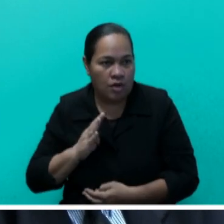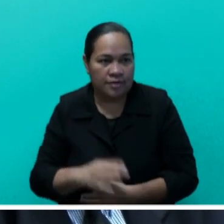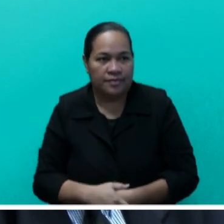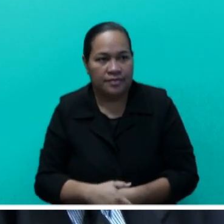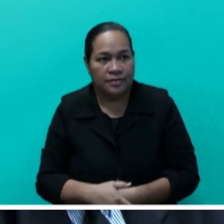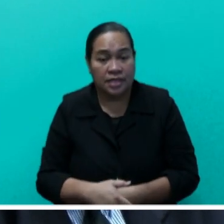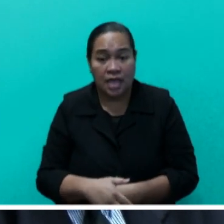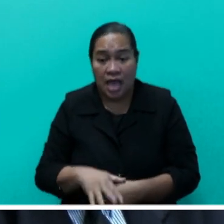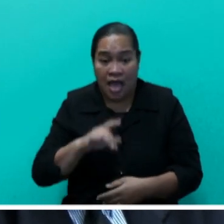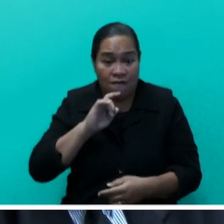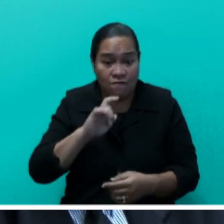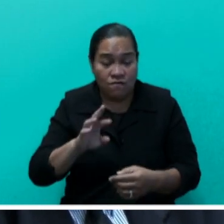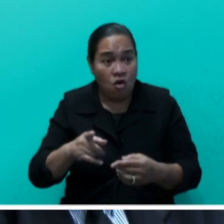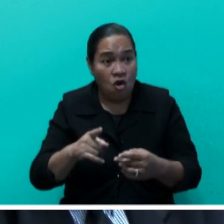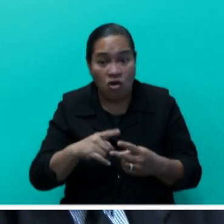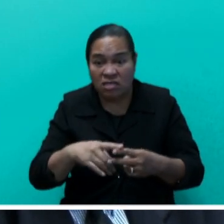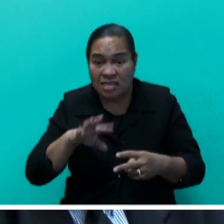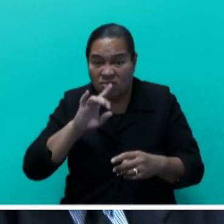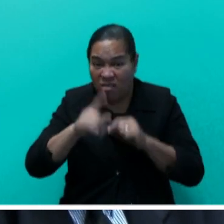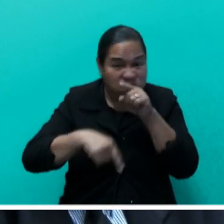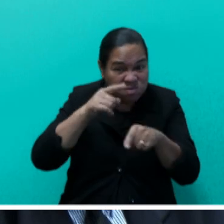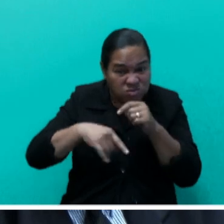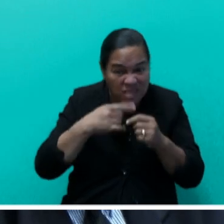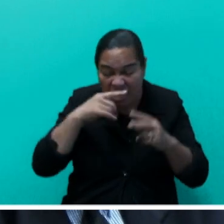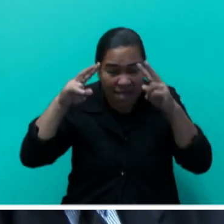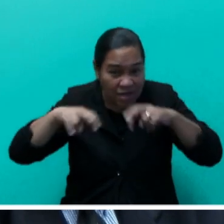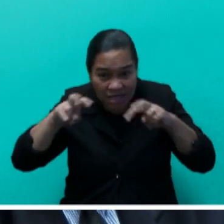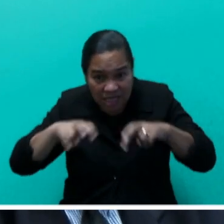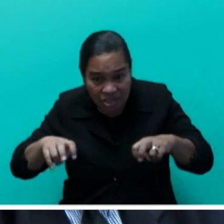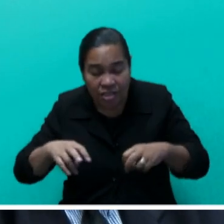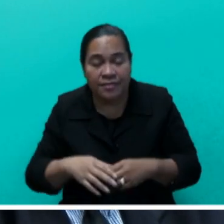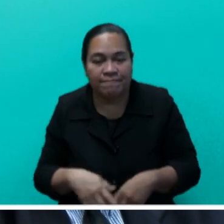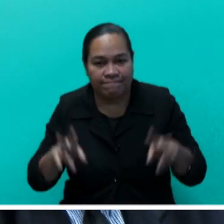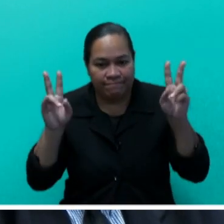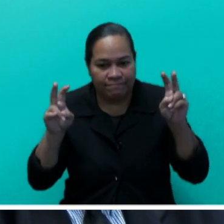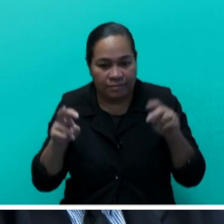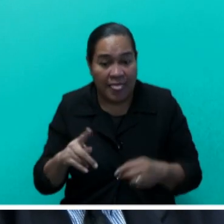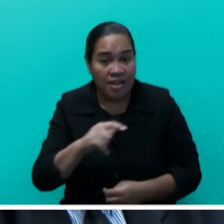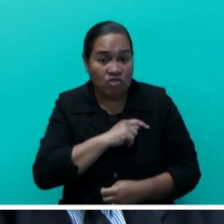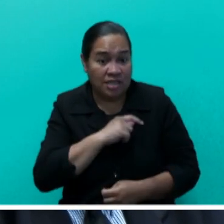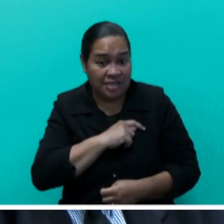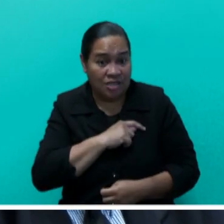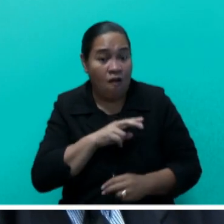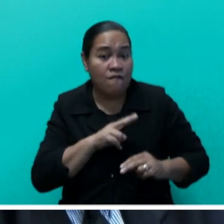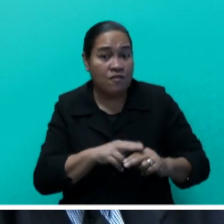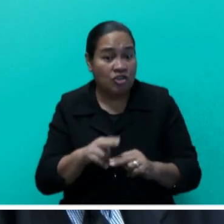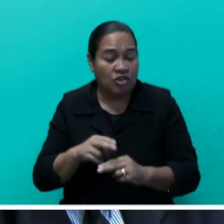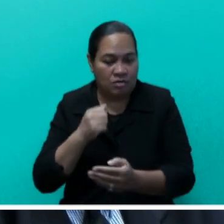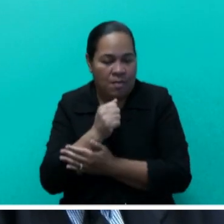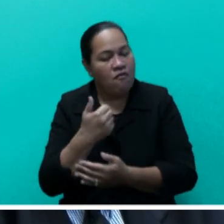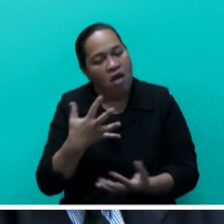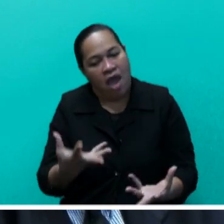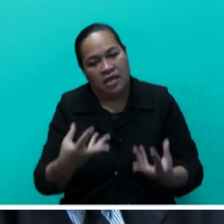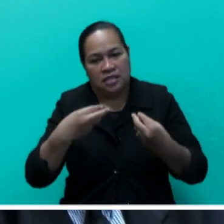Acquisitions, investigation and audit. Honourable Speaker, the trustees of Fiji Rugby have accepted